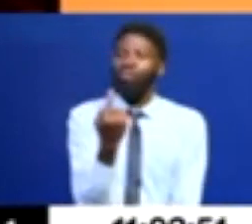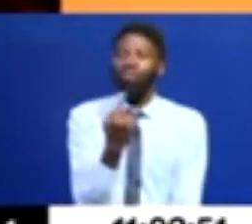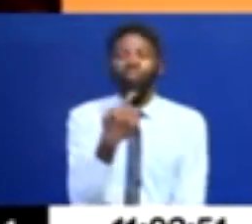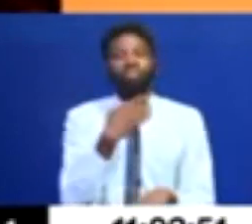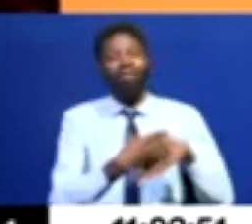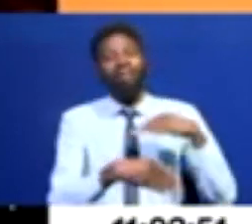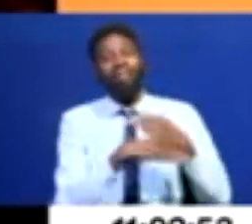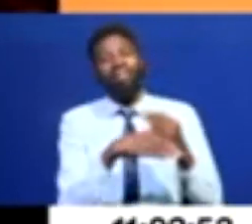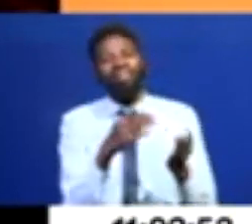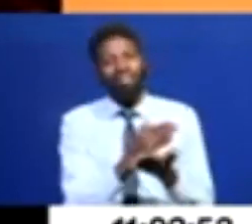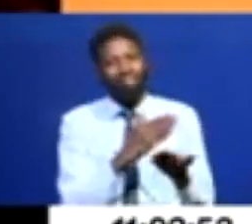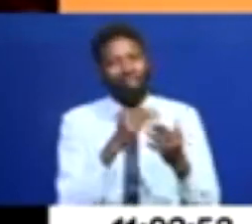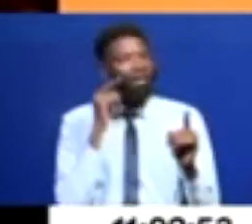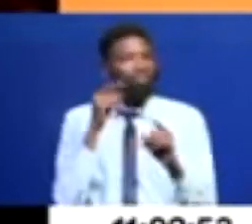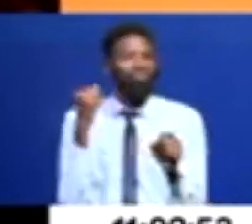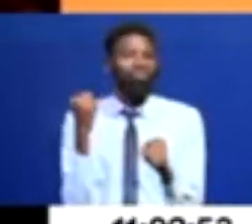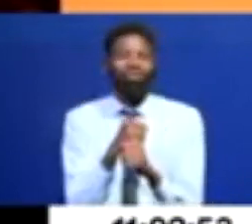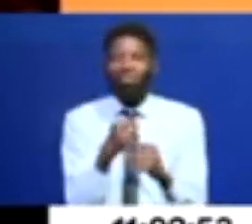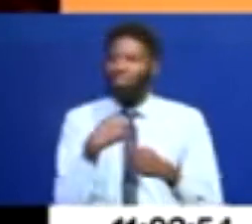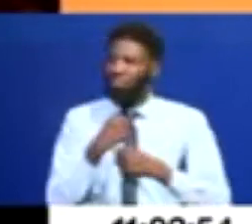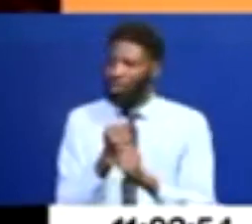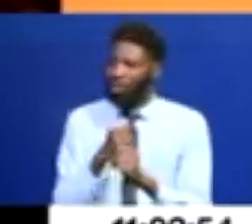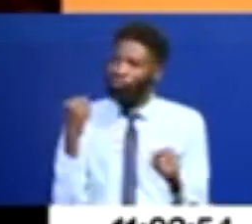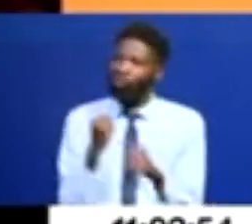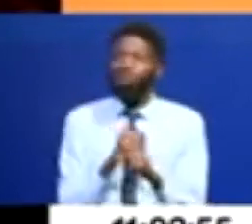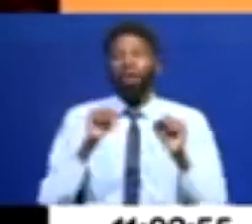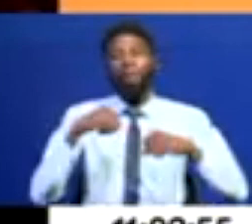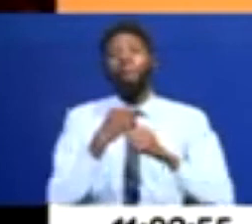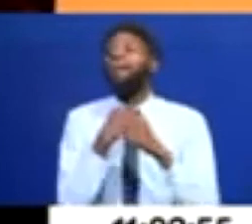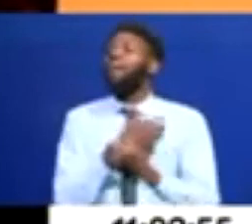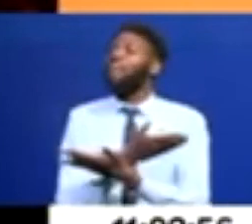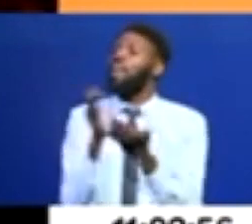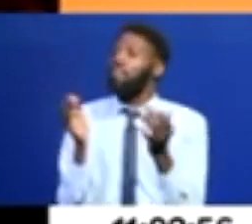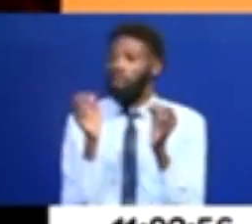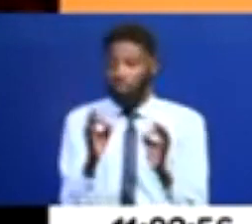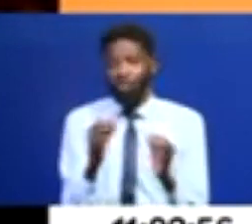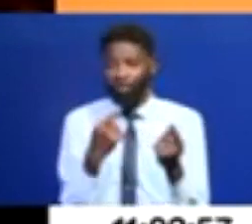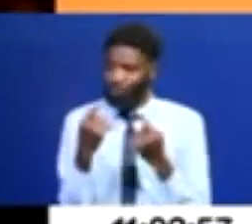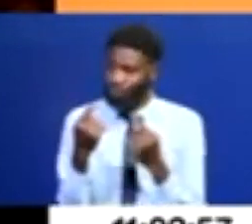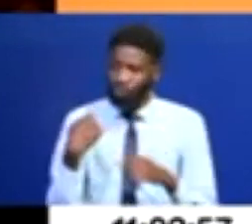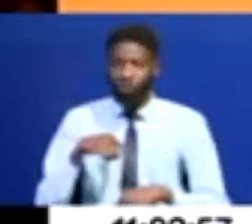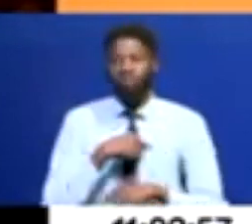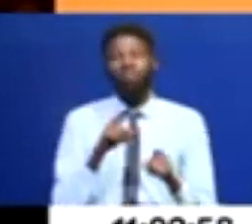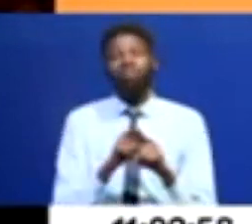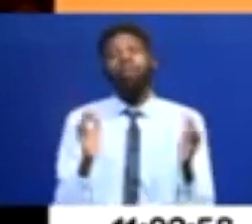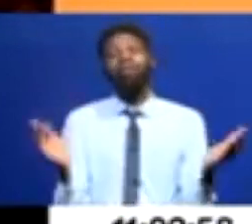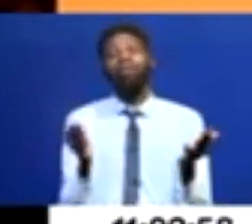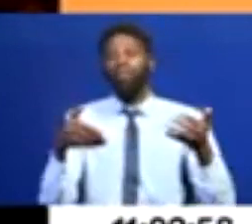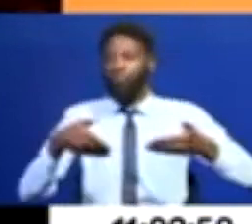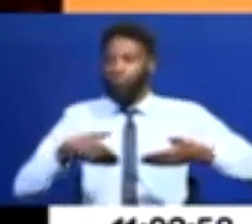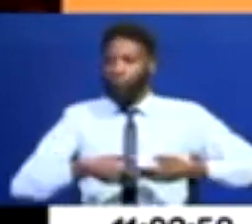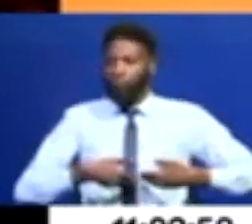sector or to create jobs. Jobs should be created all over, because now if we talk of, are we motivating the youth to go to